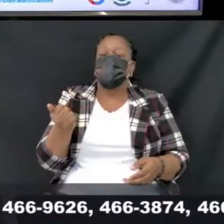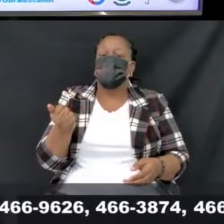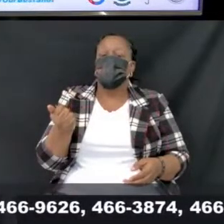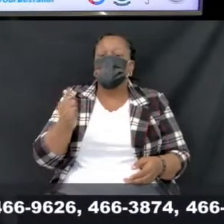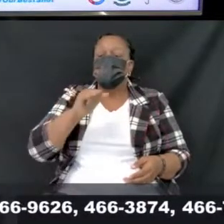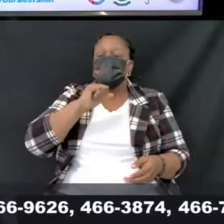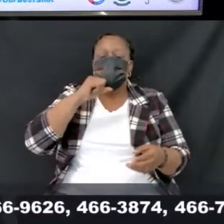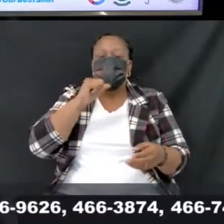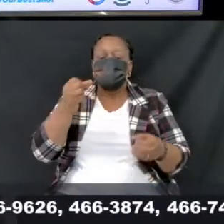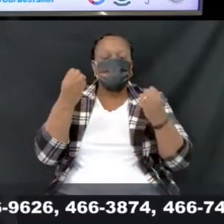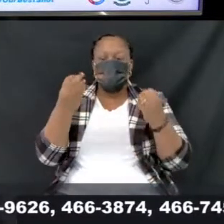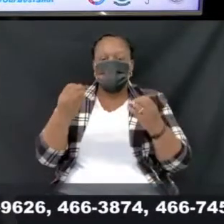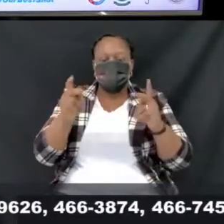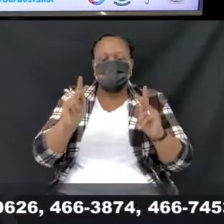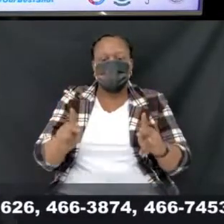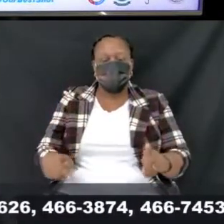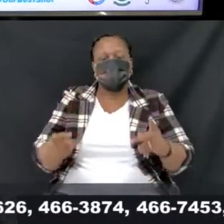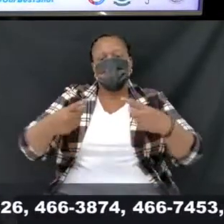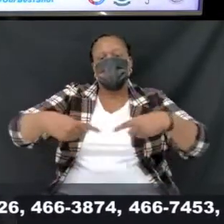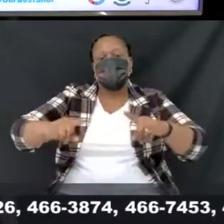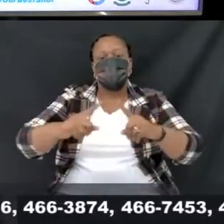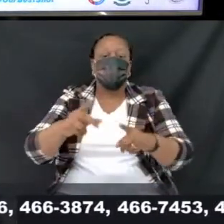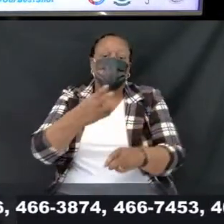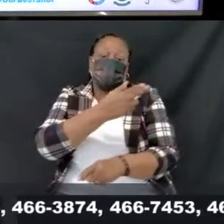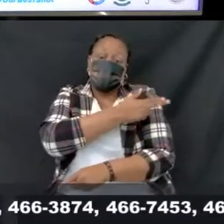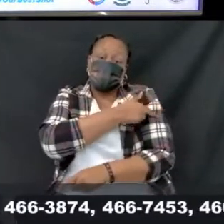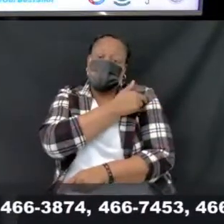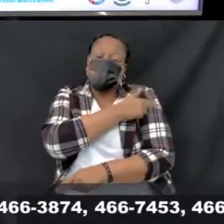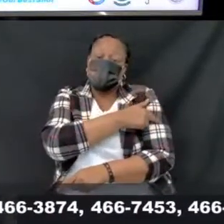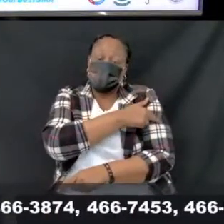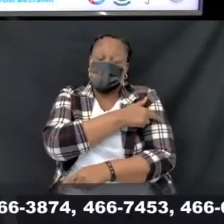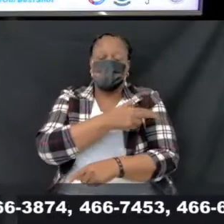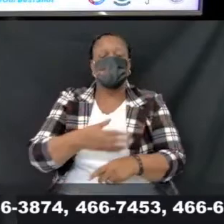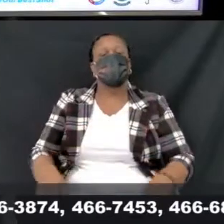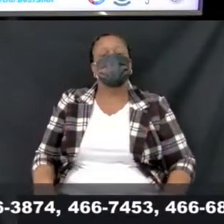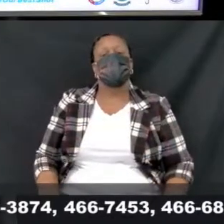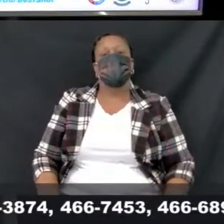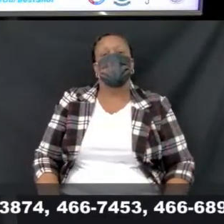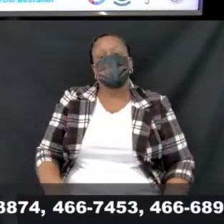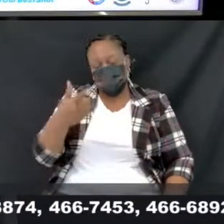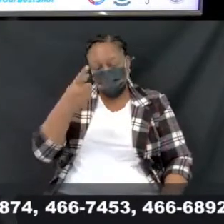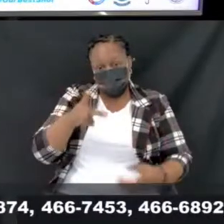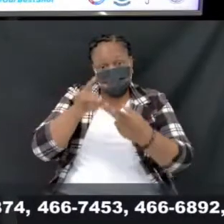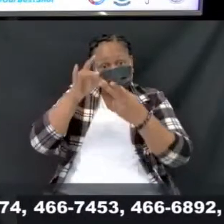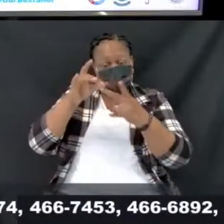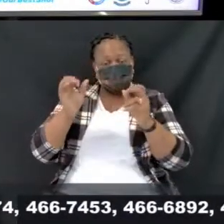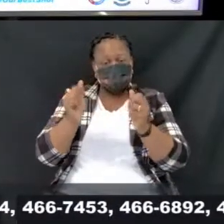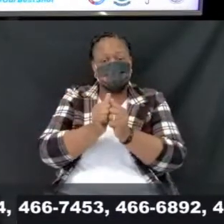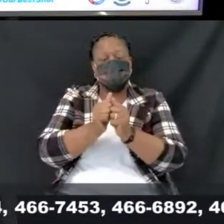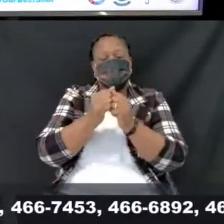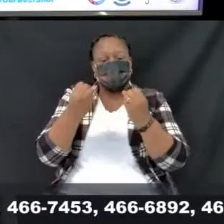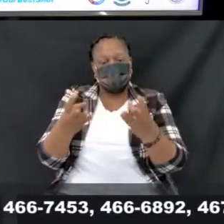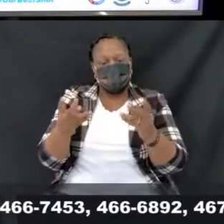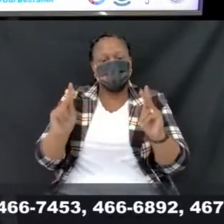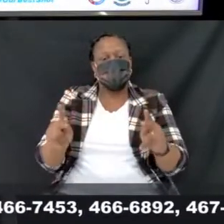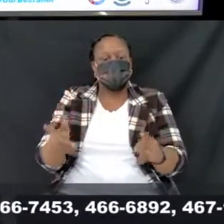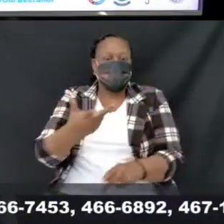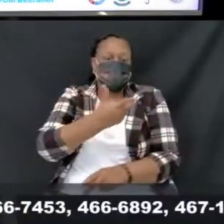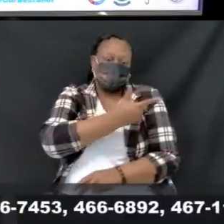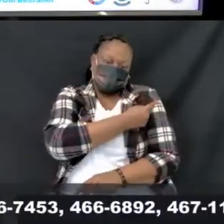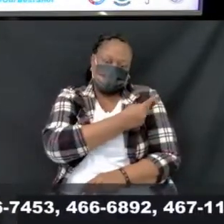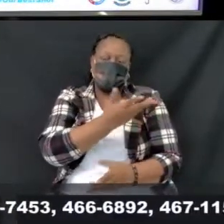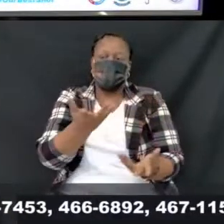hospitalization, especially in populations with a high vaccination threshold. Therefore, the level of concern we